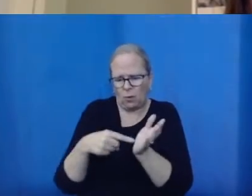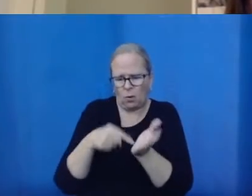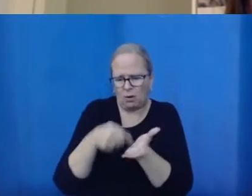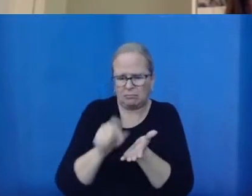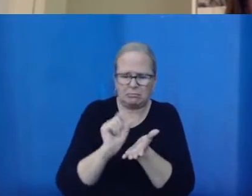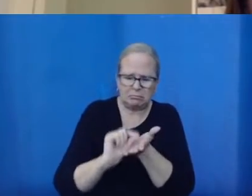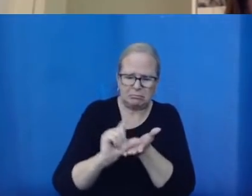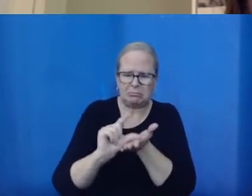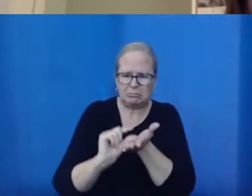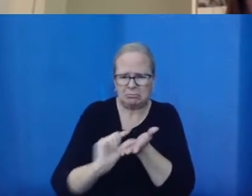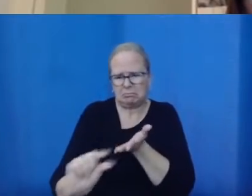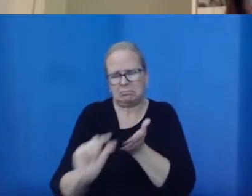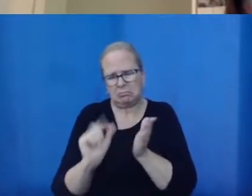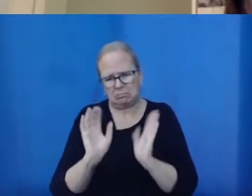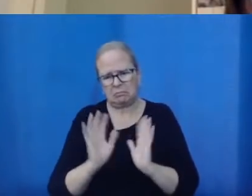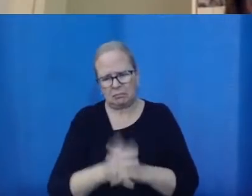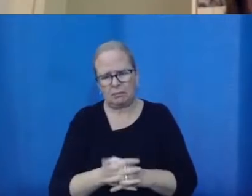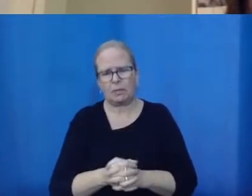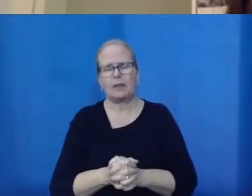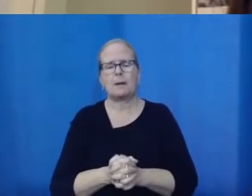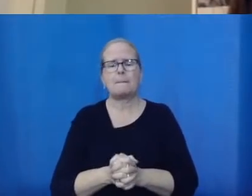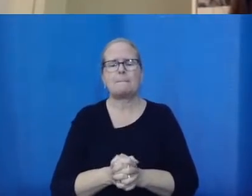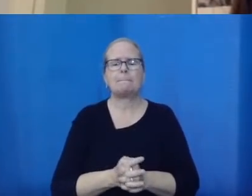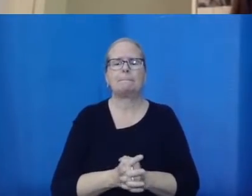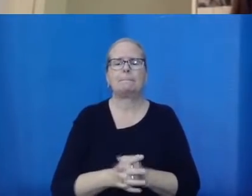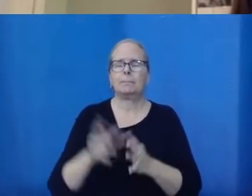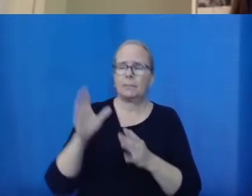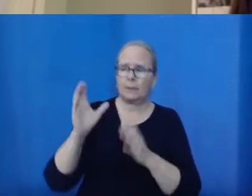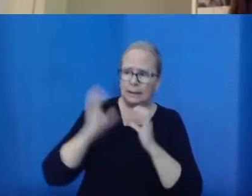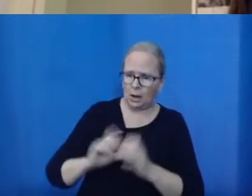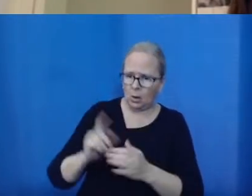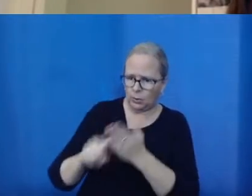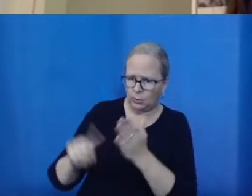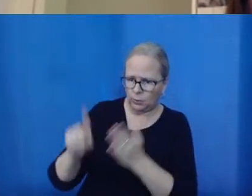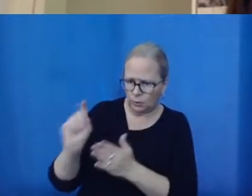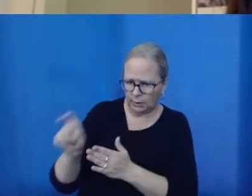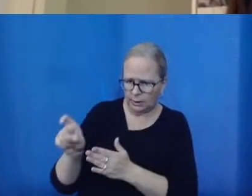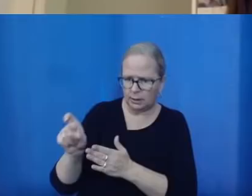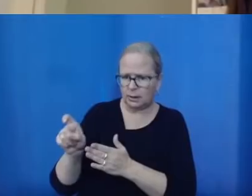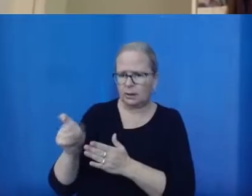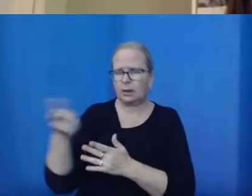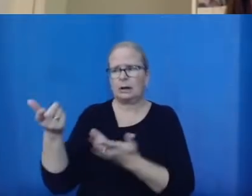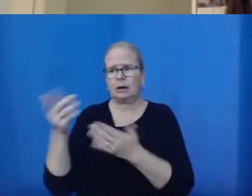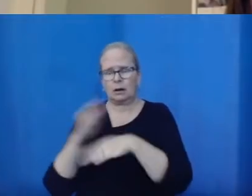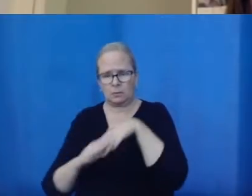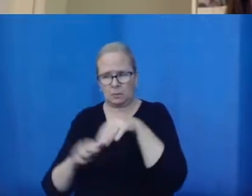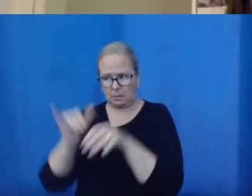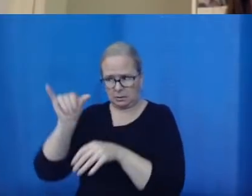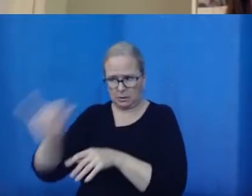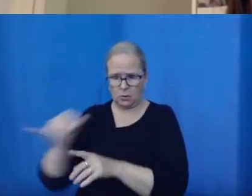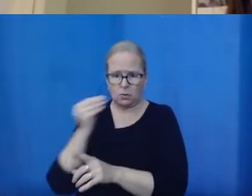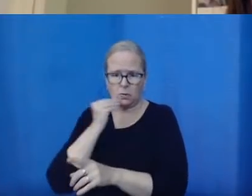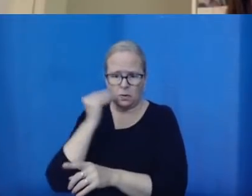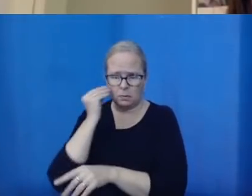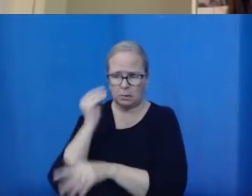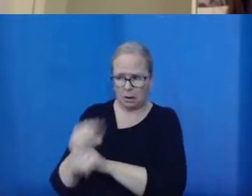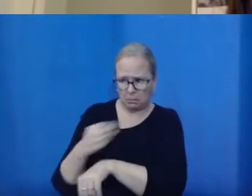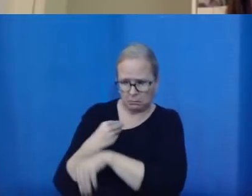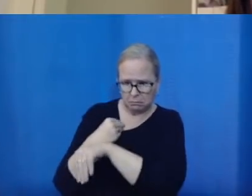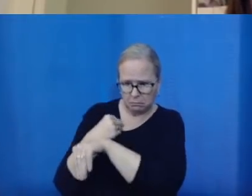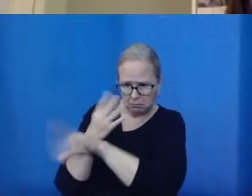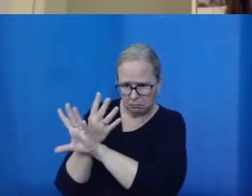is in-home, online, at our office, in their workplace, various locations like that.